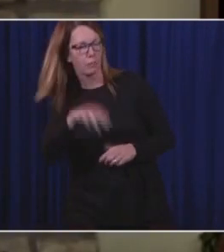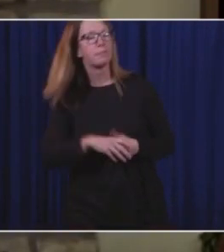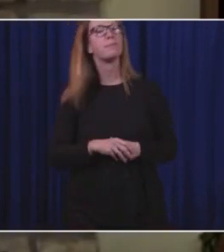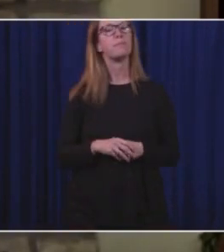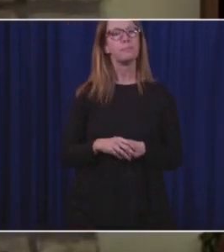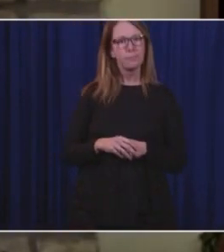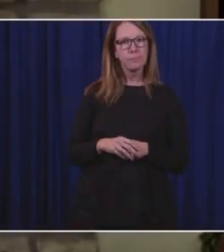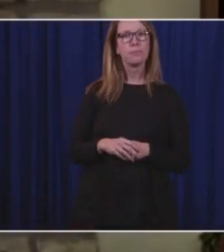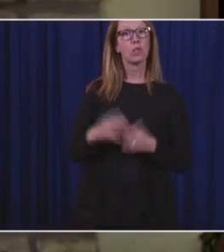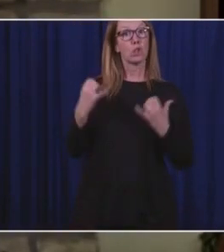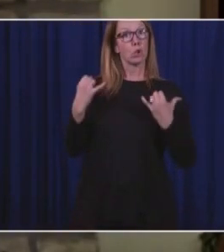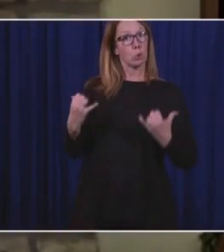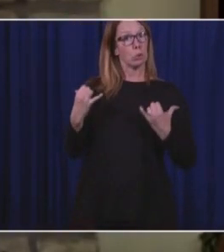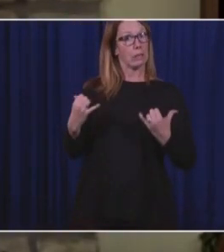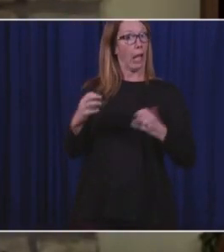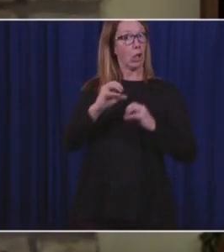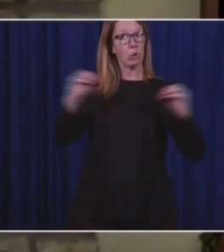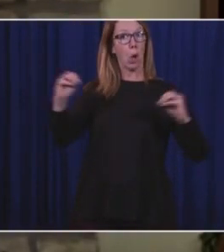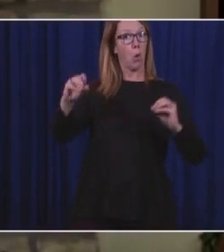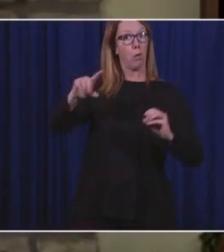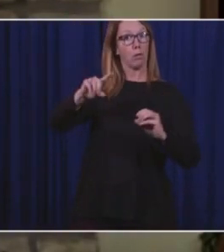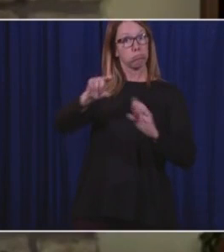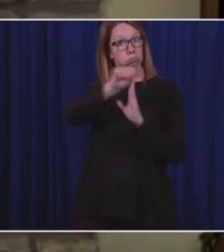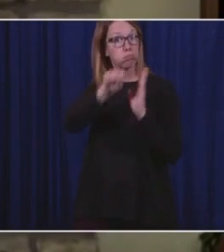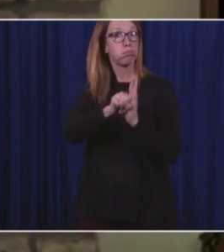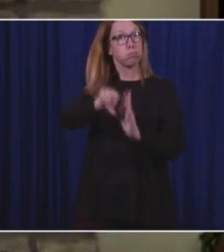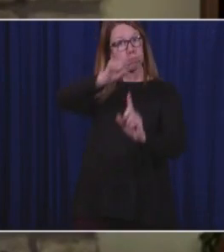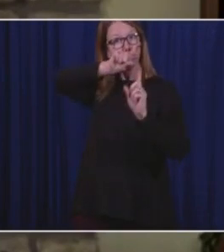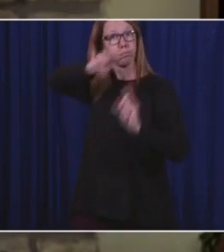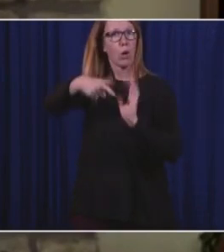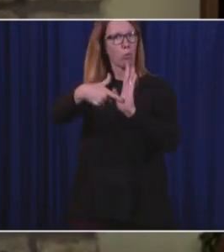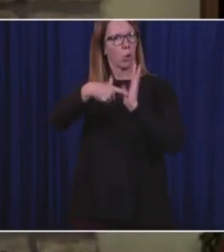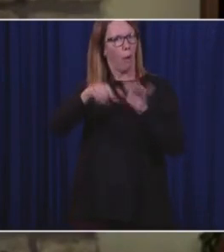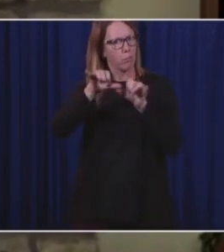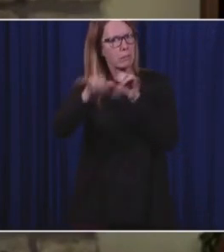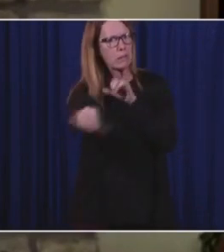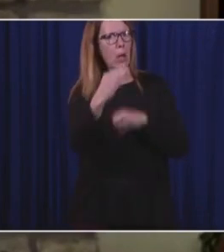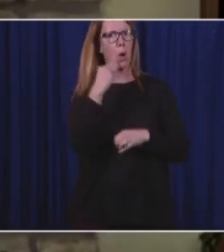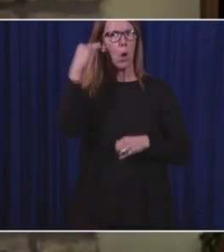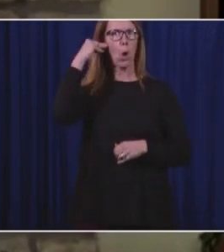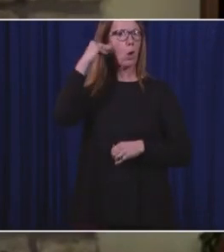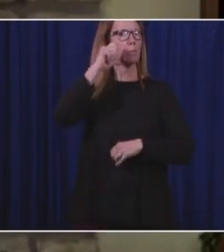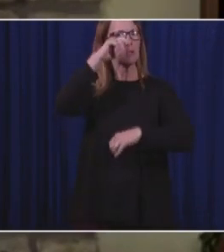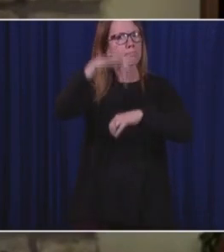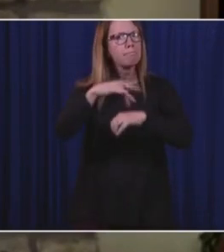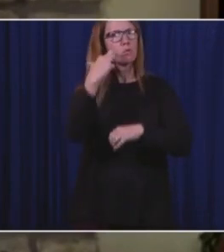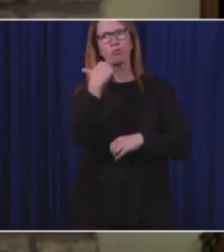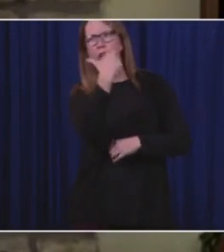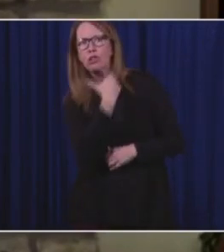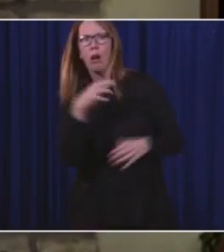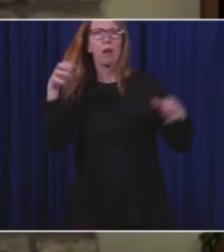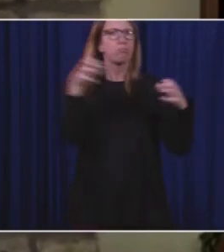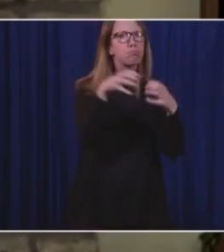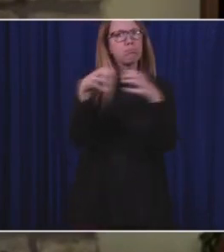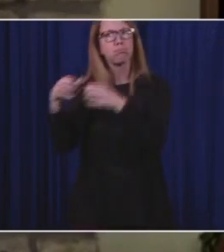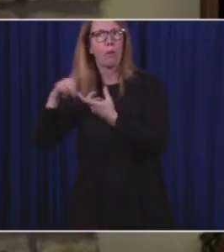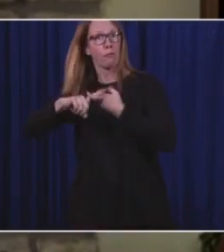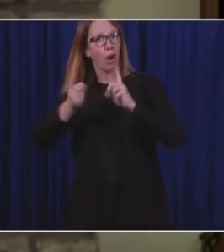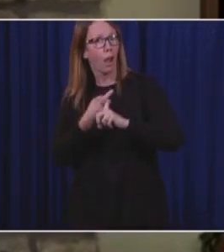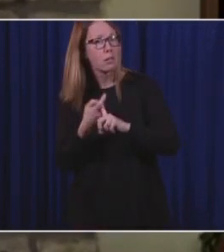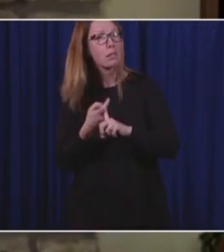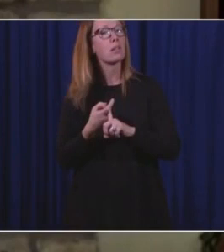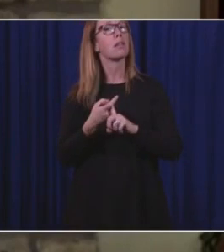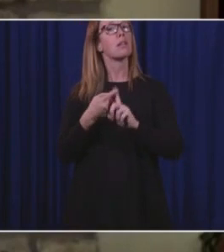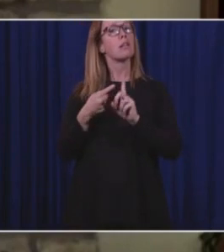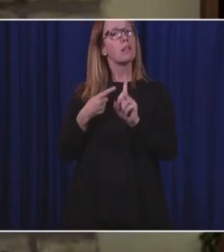not issuing a stay-at-home order, but you're telling people to stay home, to not go to restaurants with friends and others. All of that is going to have an